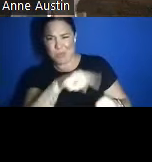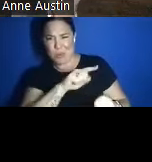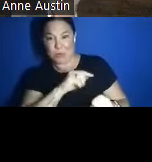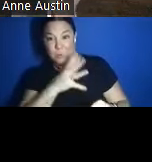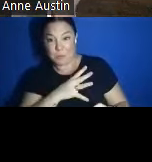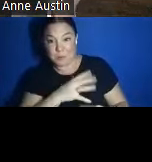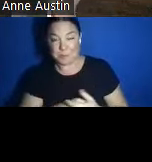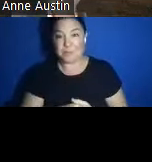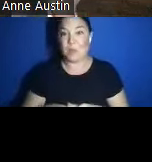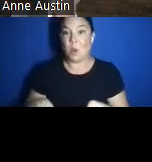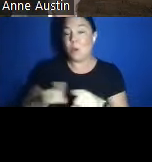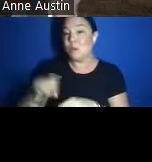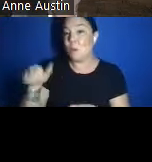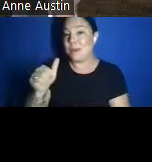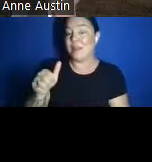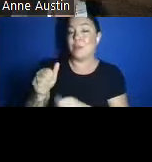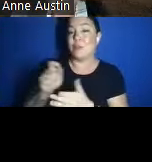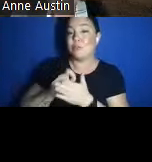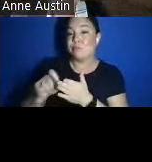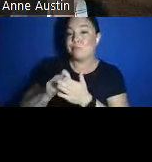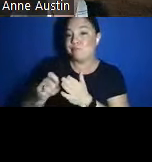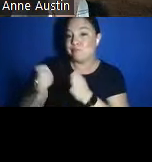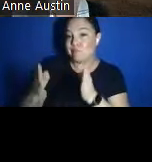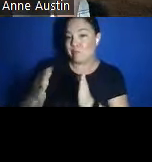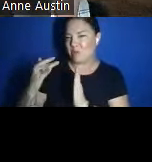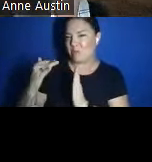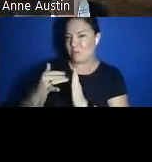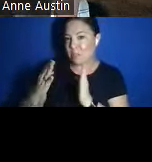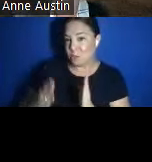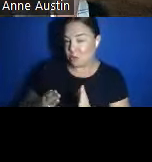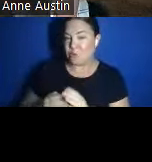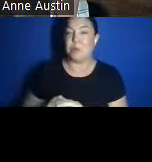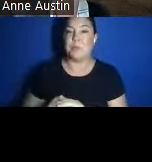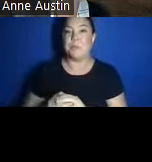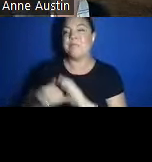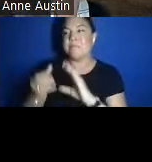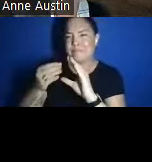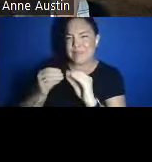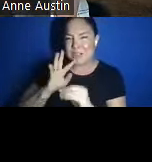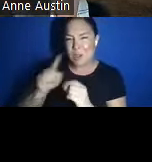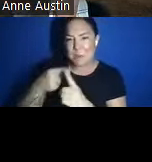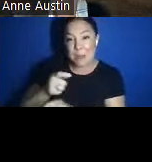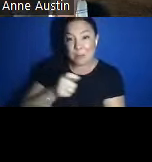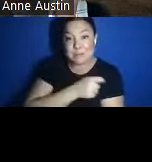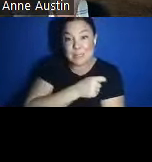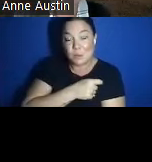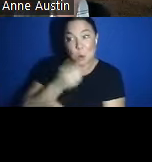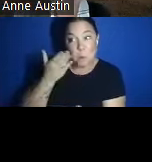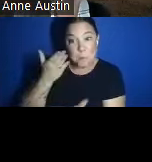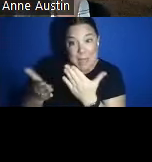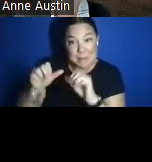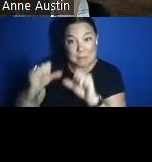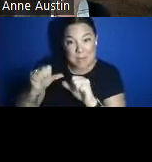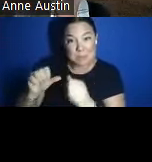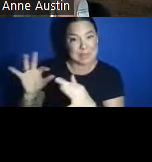Bernard Briere, who spoke about tattooing and the possibility that tattooing is linked to